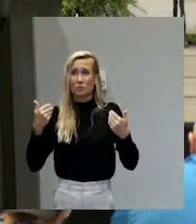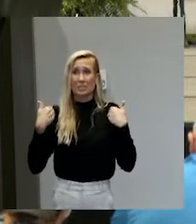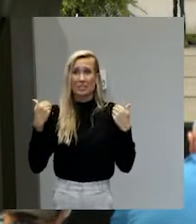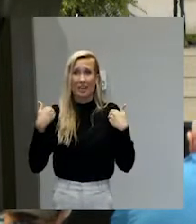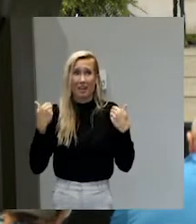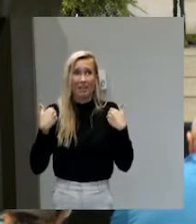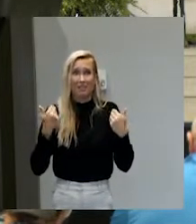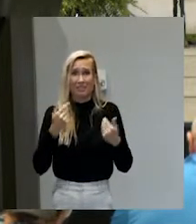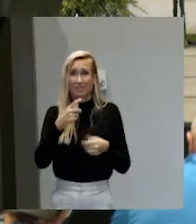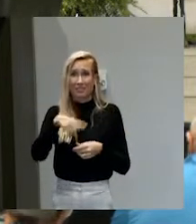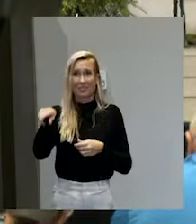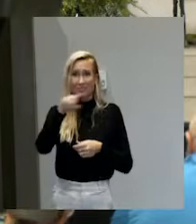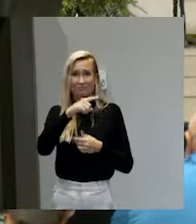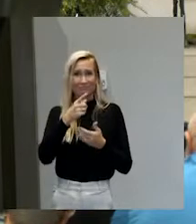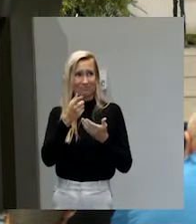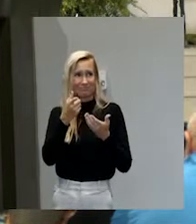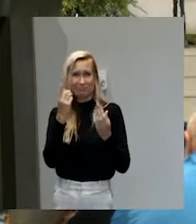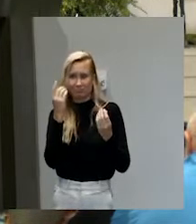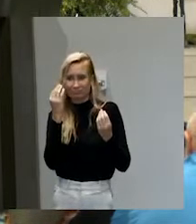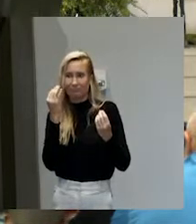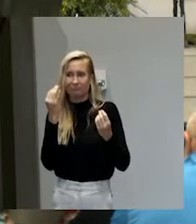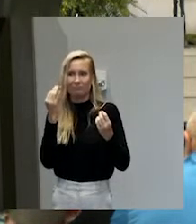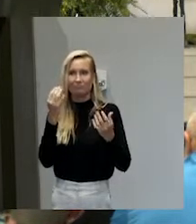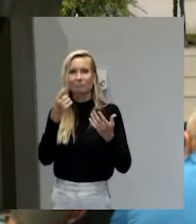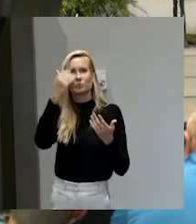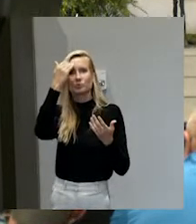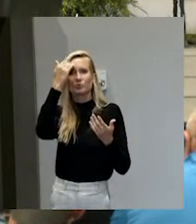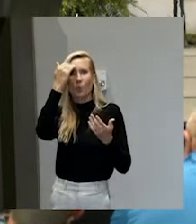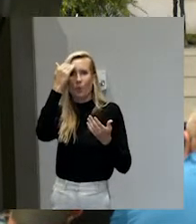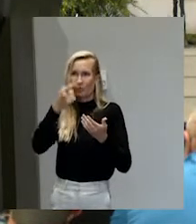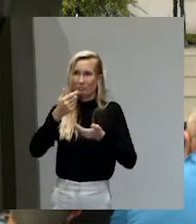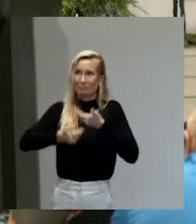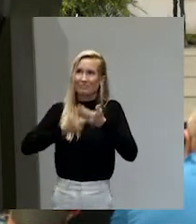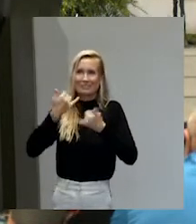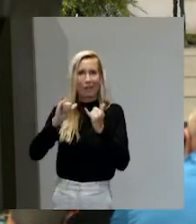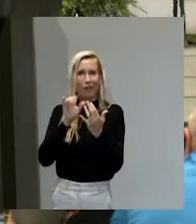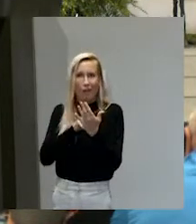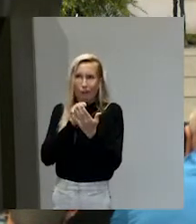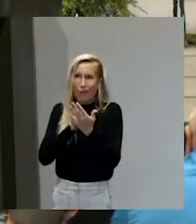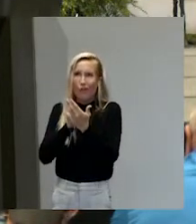it because you understand that there are things you need to know. Anyway.